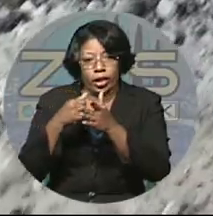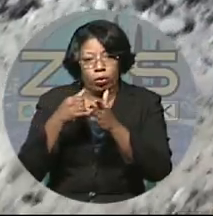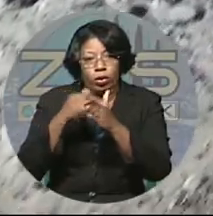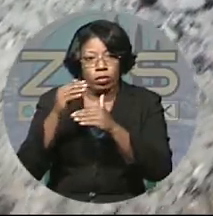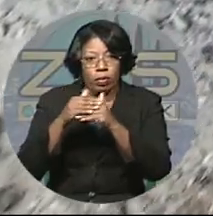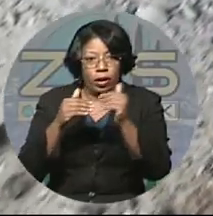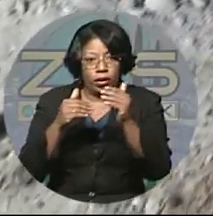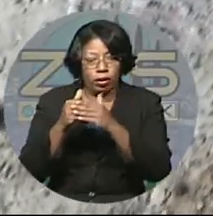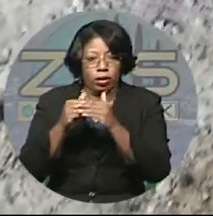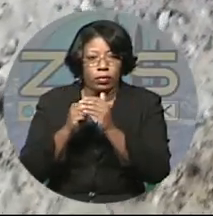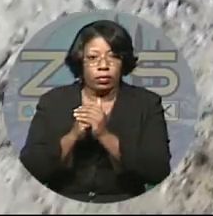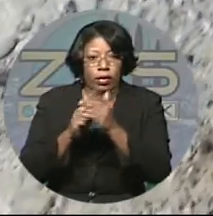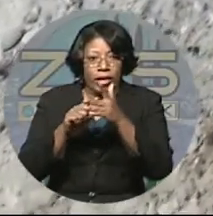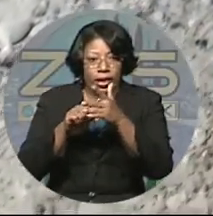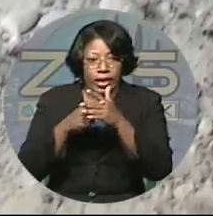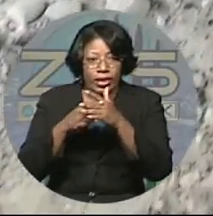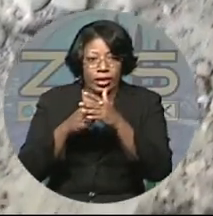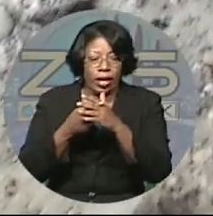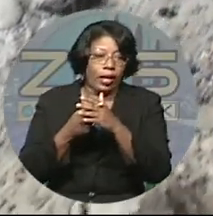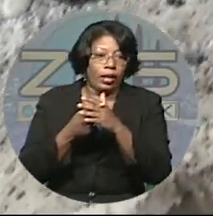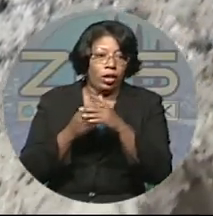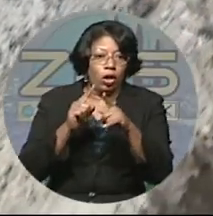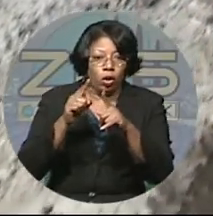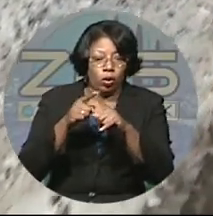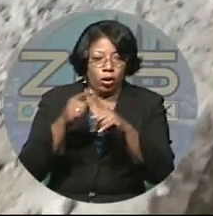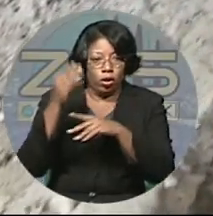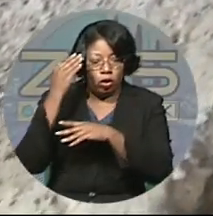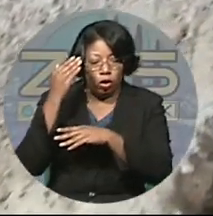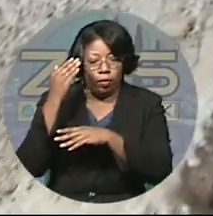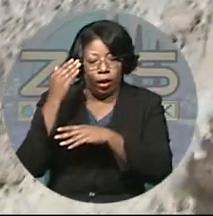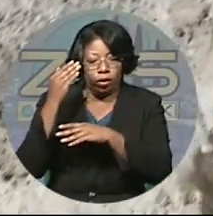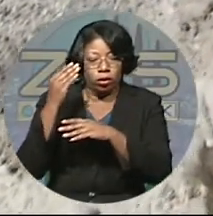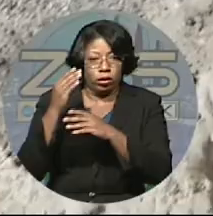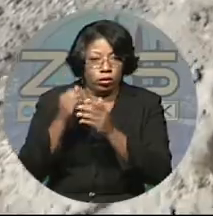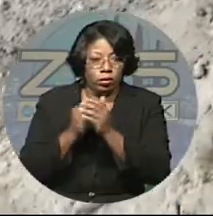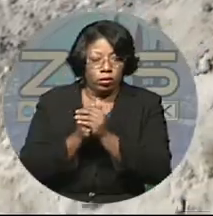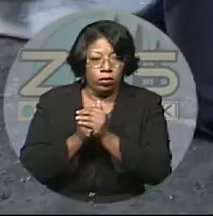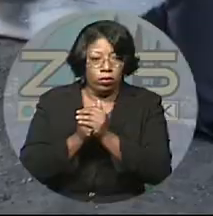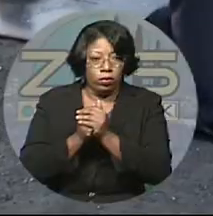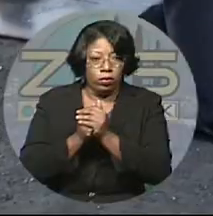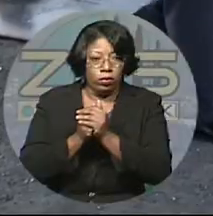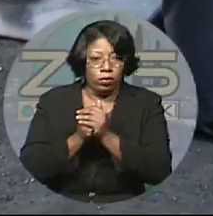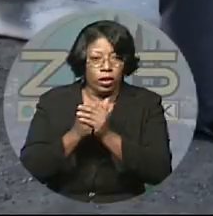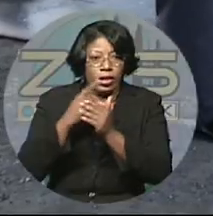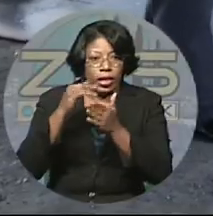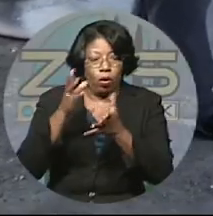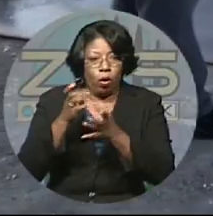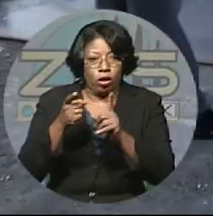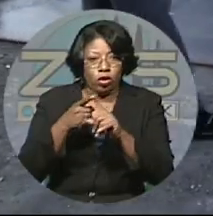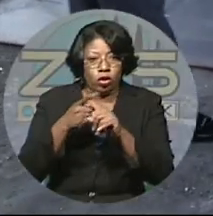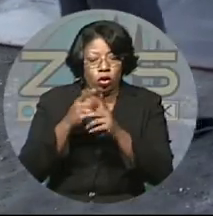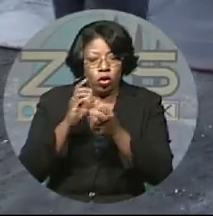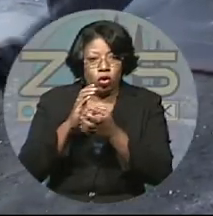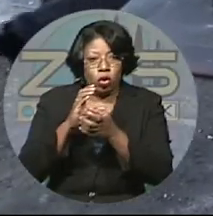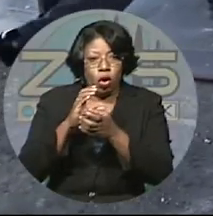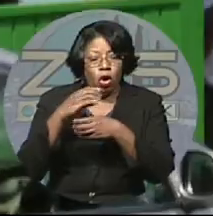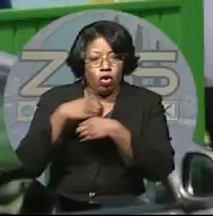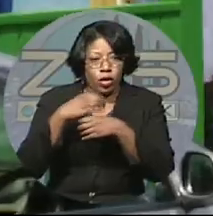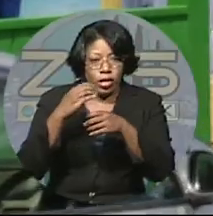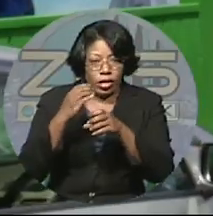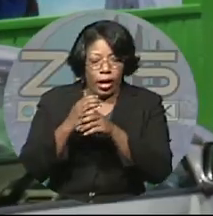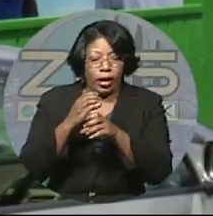built. Trenching started Monday to determine the needs of the utilities companies. Officials say they intend to create a port facility that is